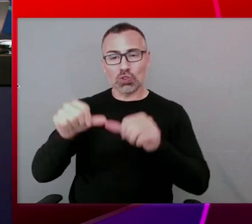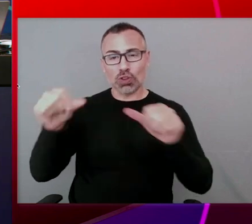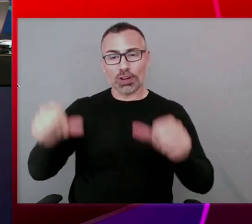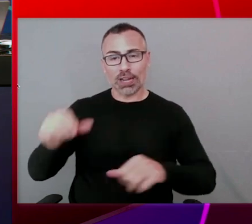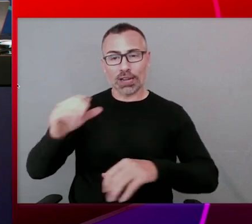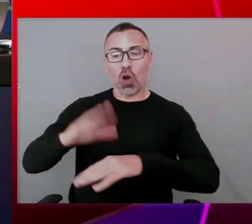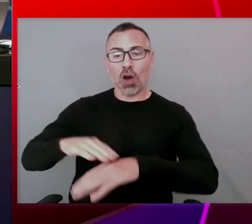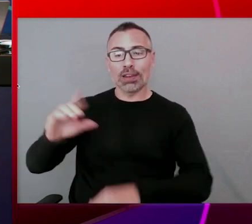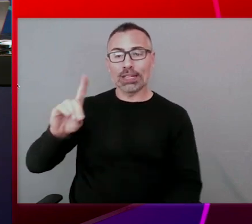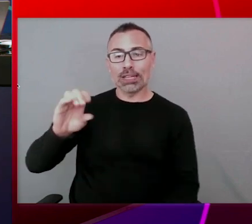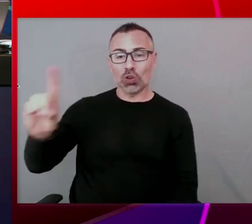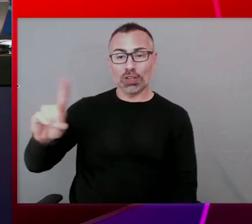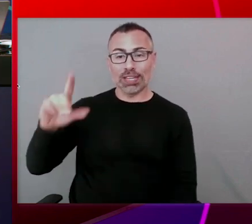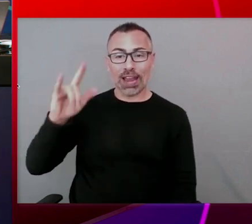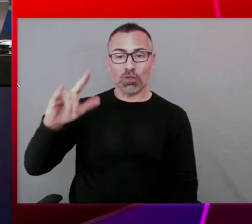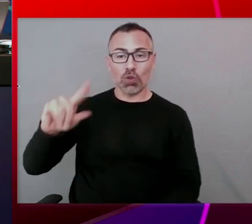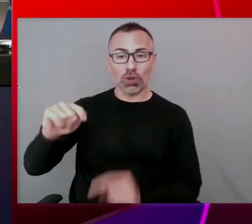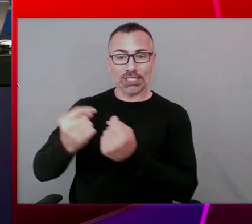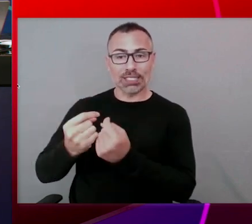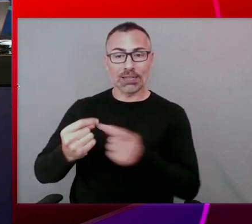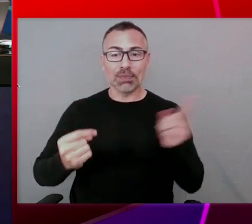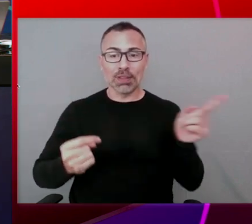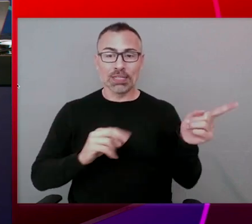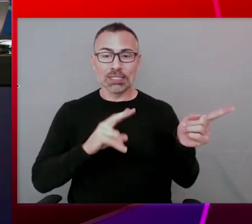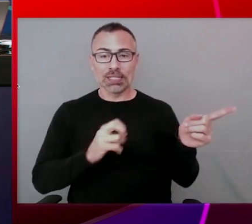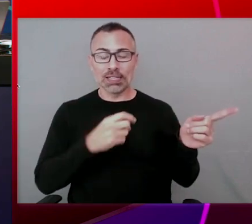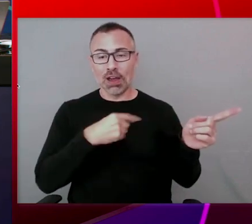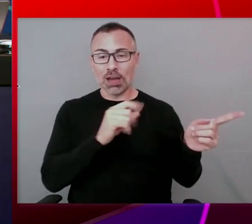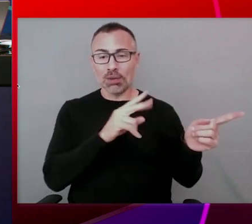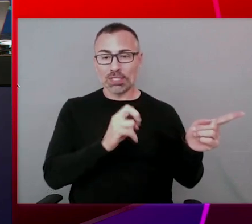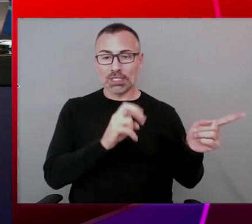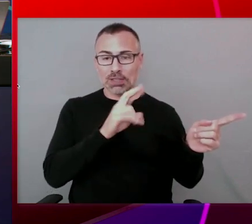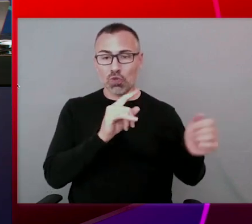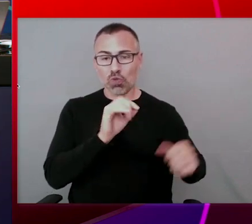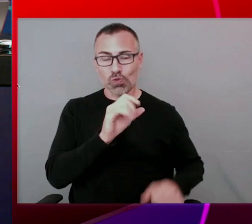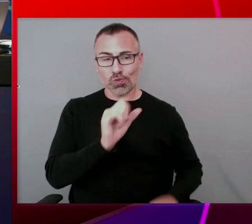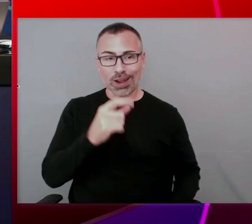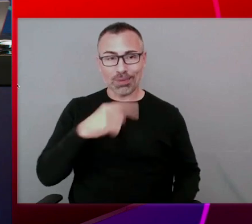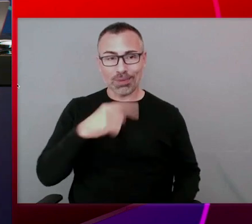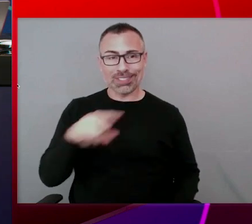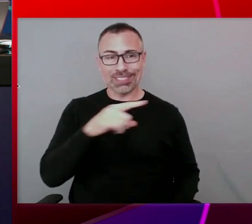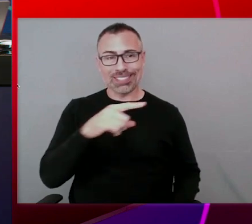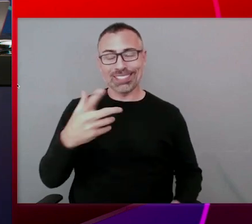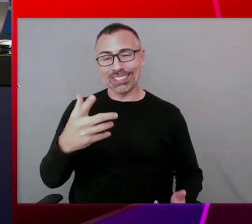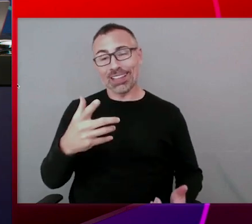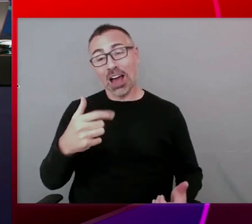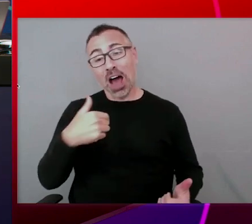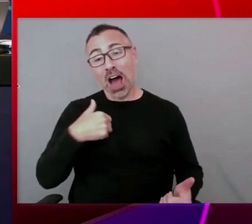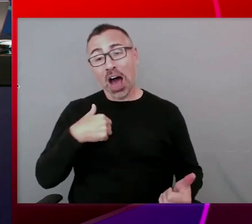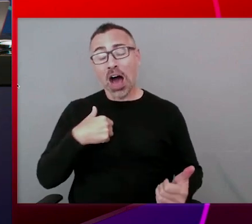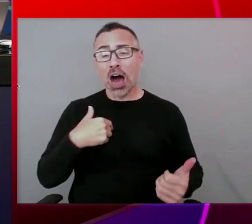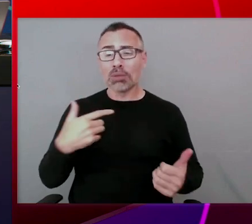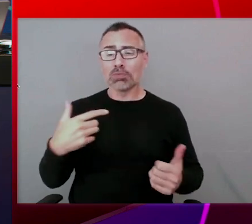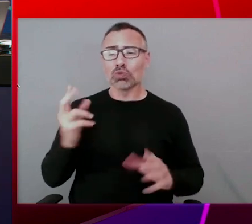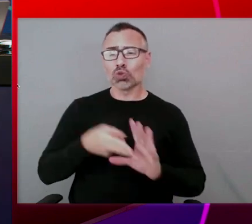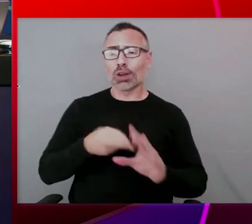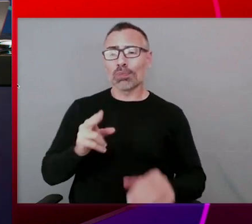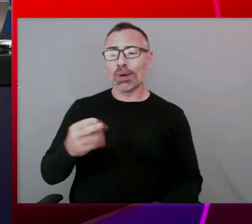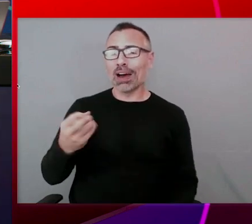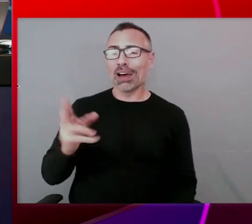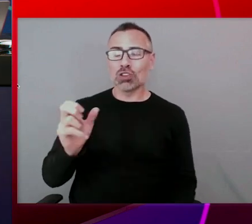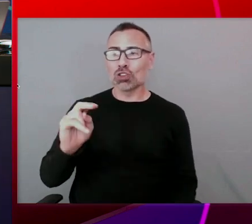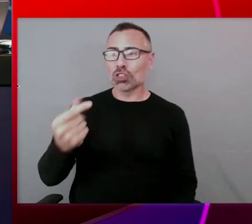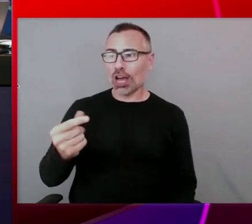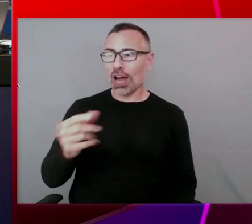co-host, Steve. Tell us who you are. Hey, I'm Steve Roberts, Developer Advocate for .NET and PowerShell at AWS. And in this segment, we're joined by Hyung and Arun to